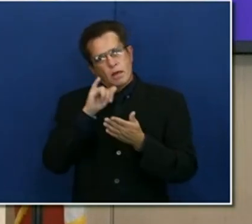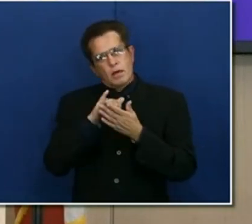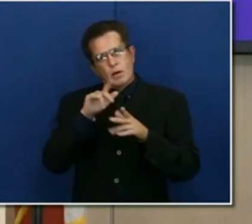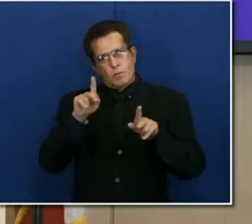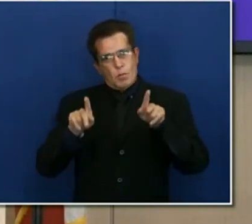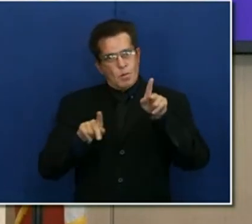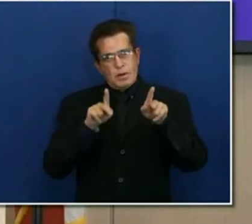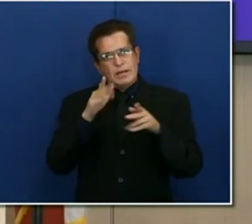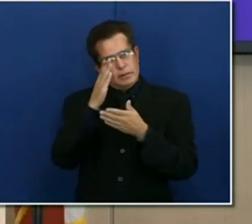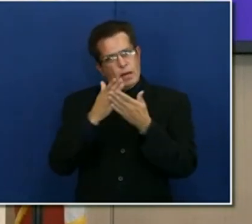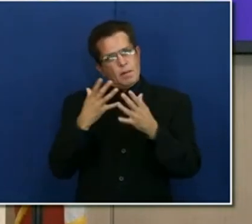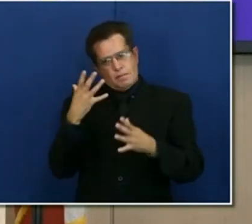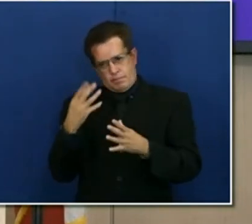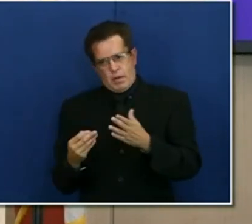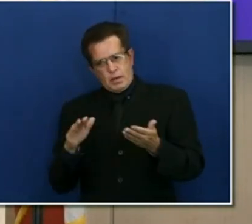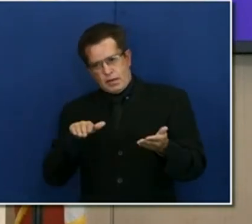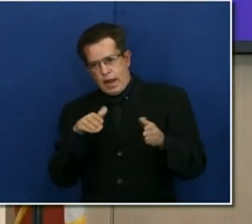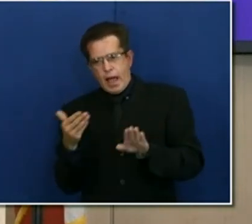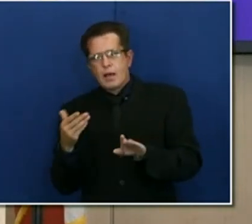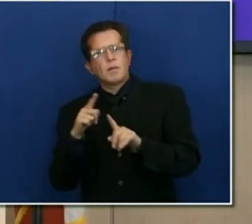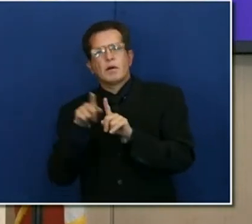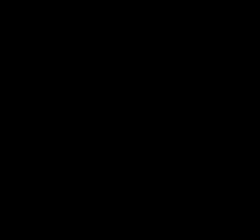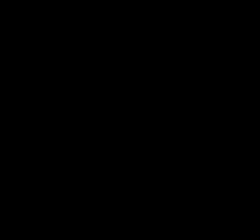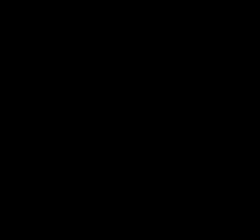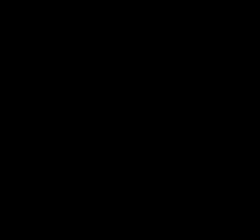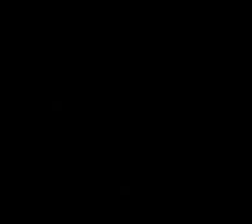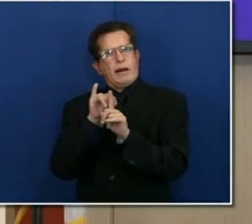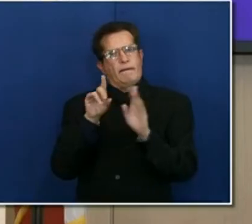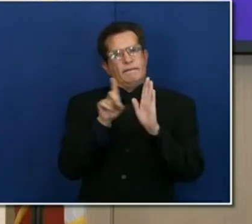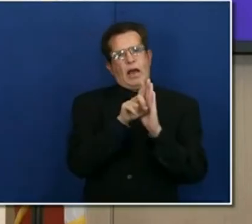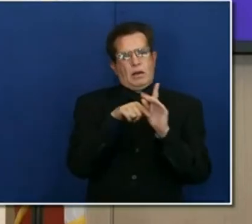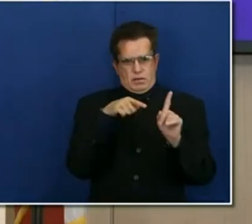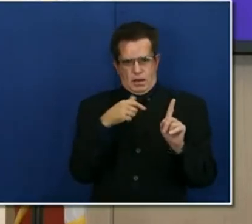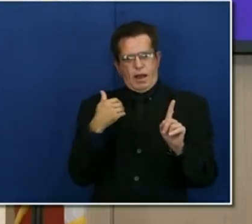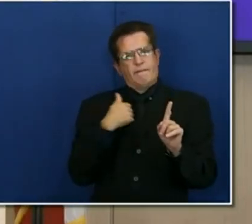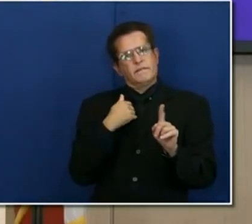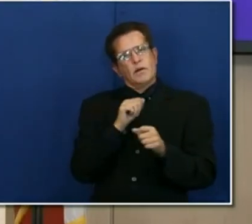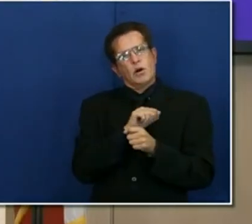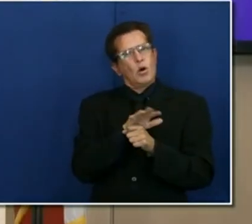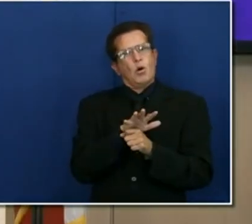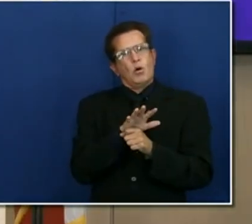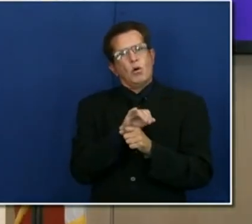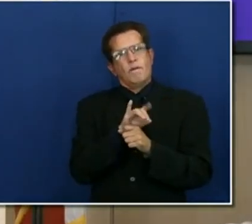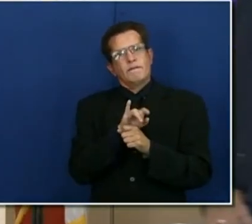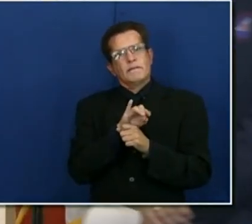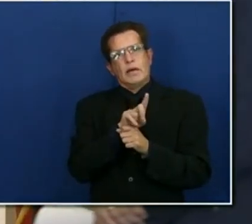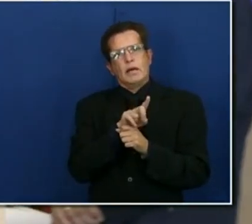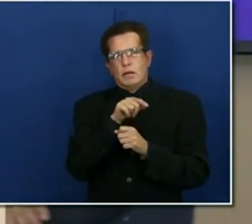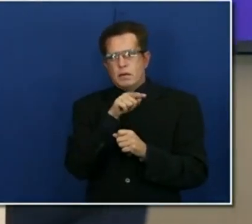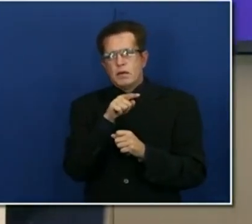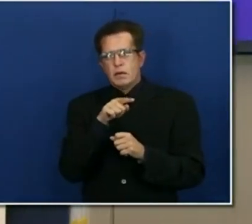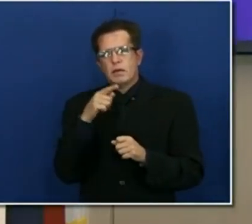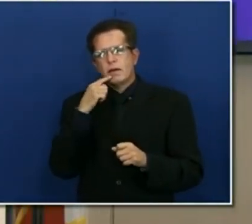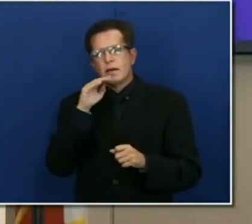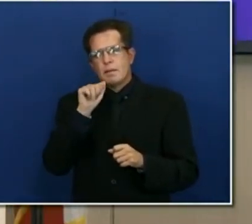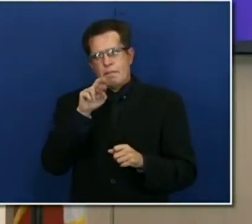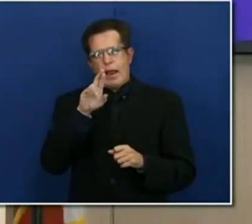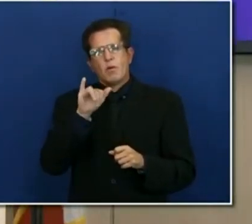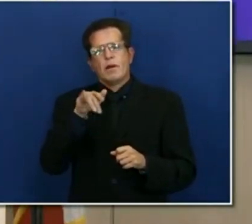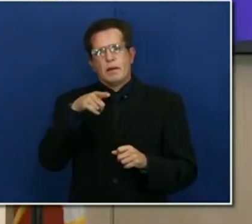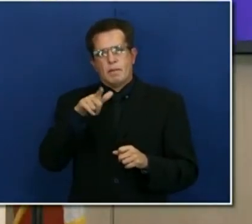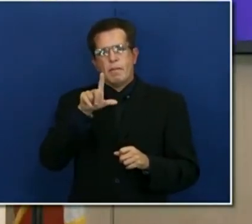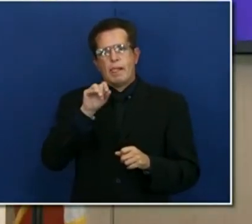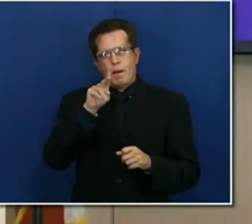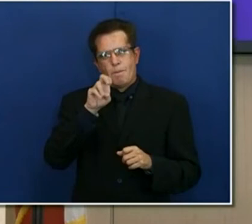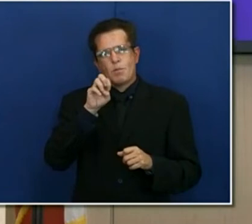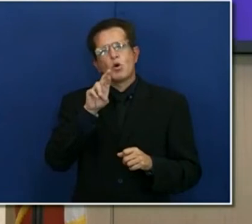weren't identified directly with COVID, and we'll go. And this text question is from Mary Plummer with iNewsSource.